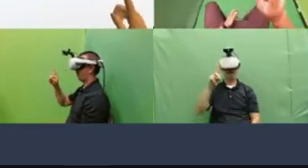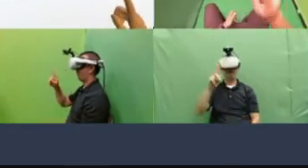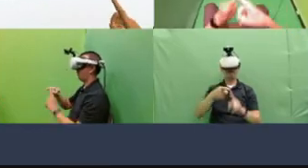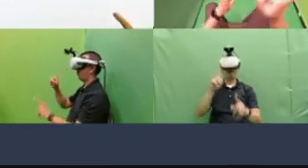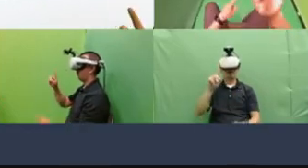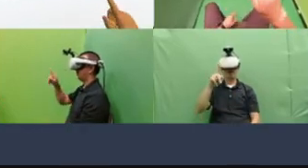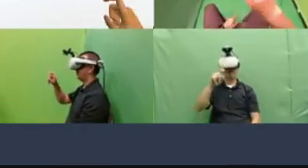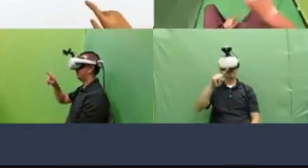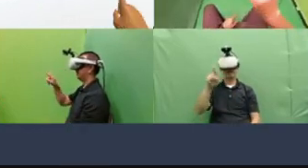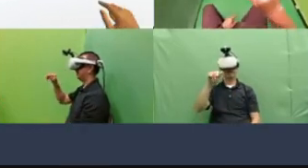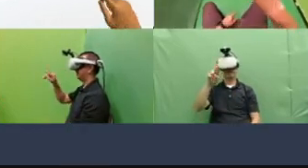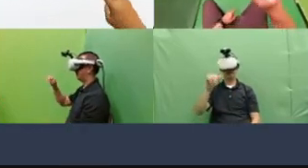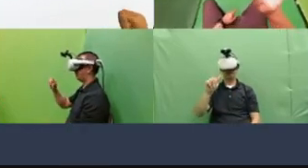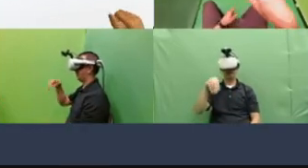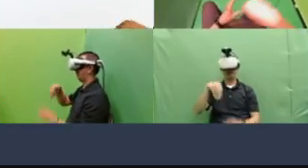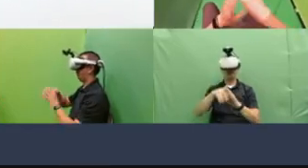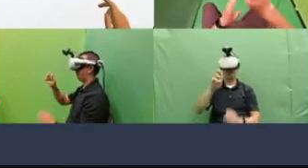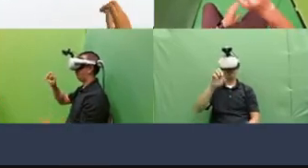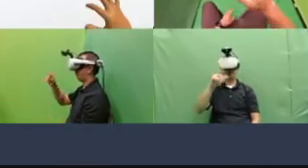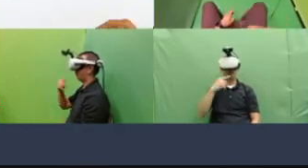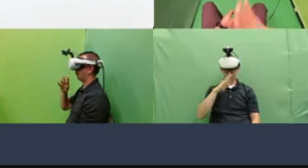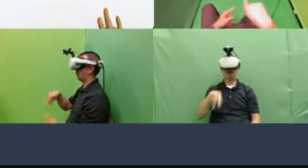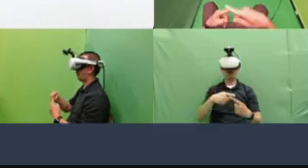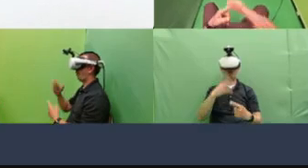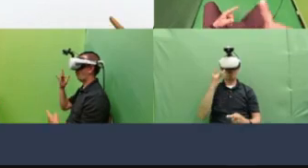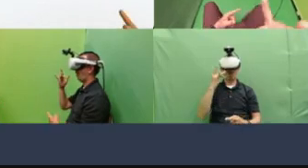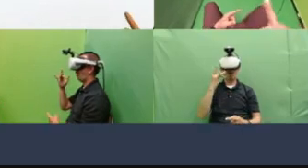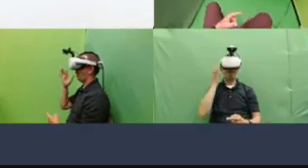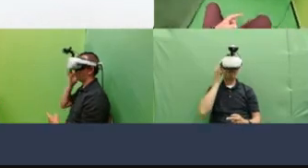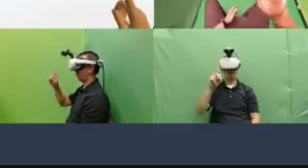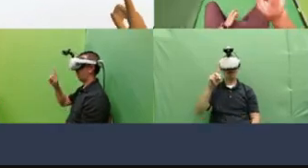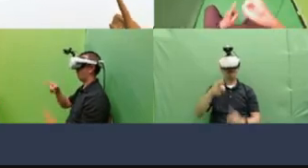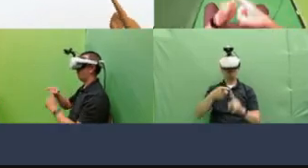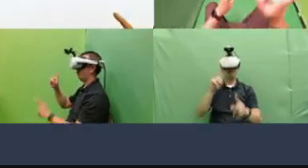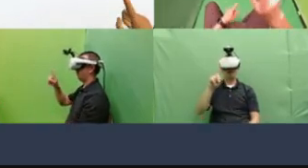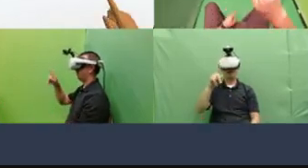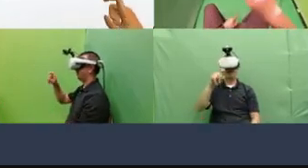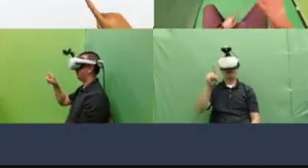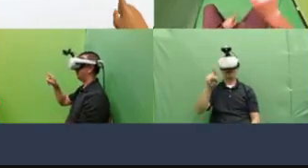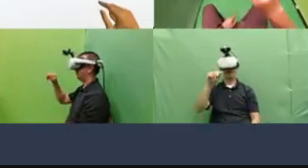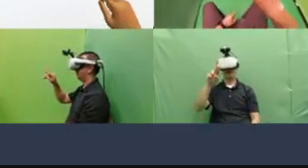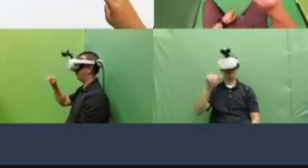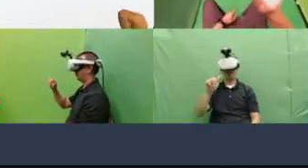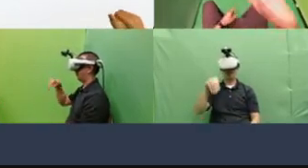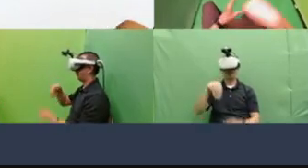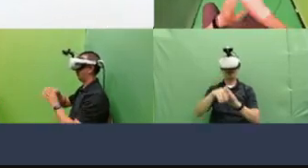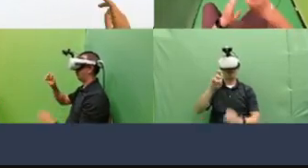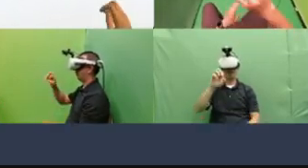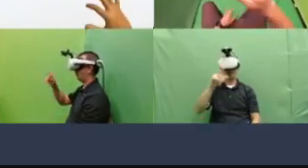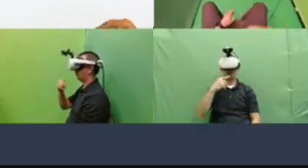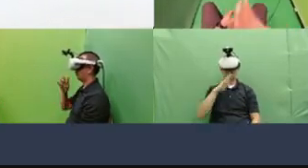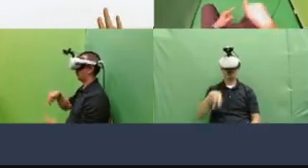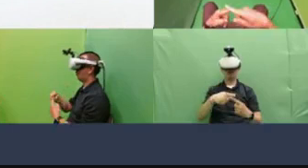would use an Oculus Quest headset in order to translate, and from there we will extract some extra information